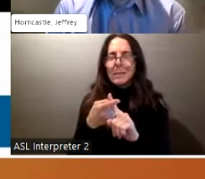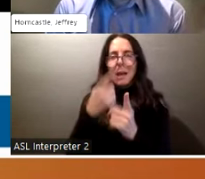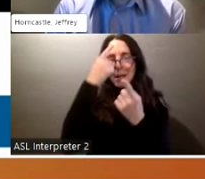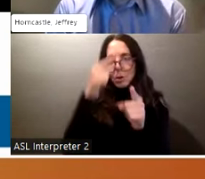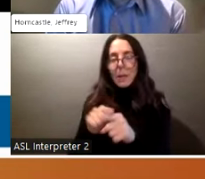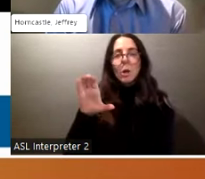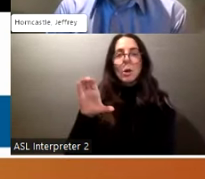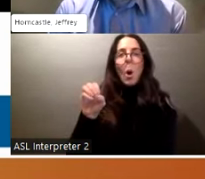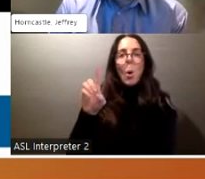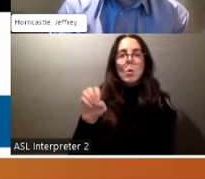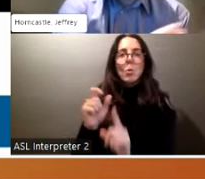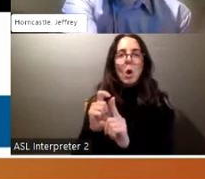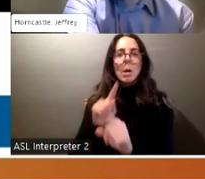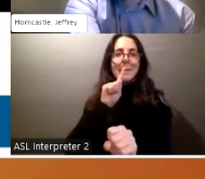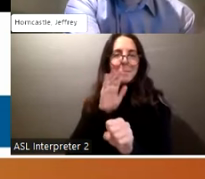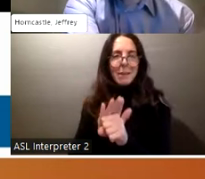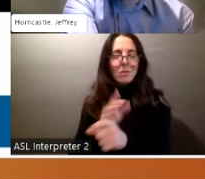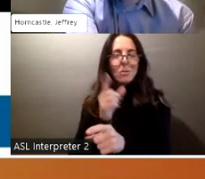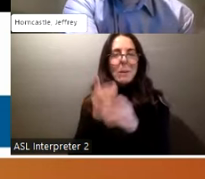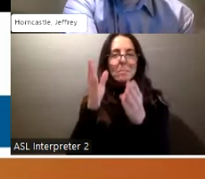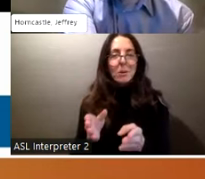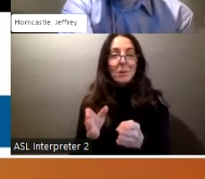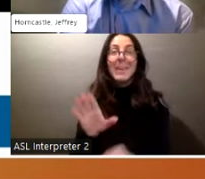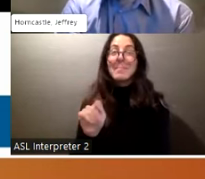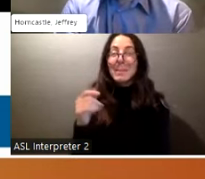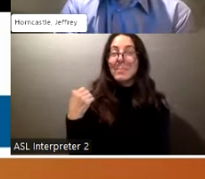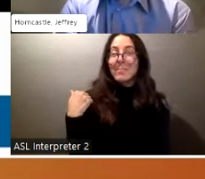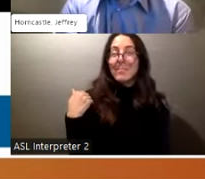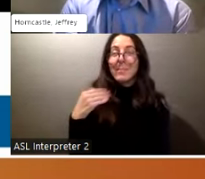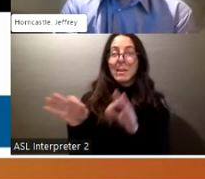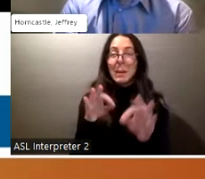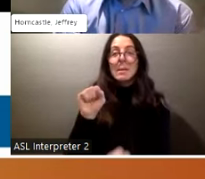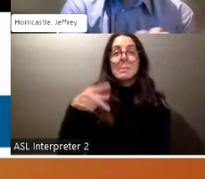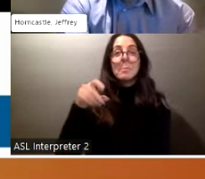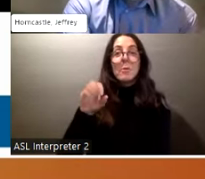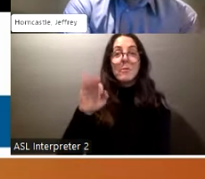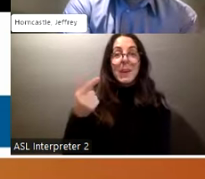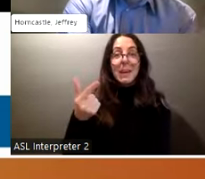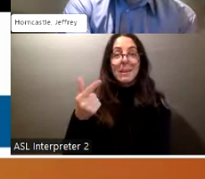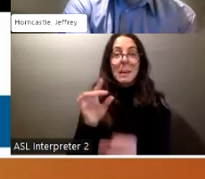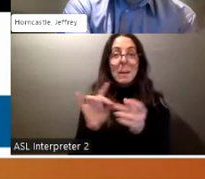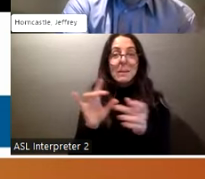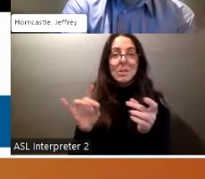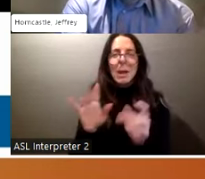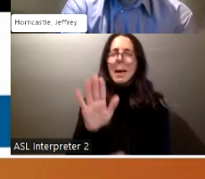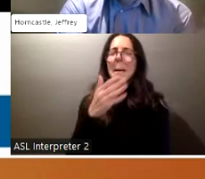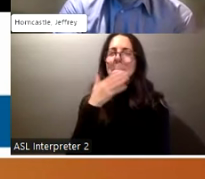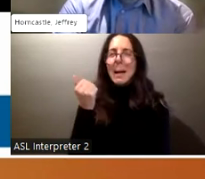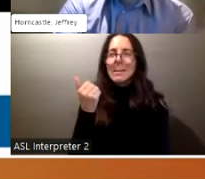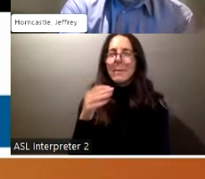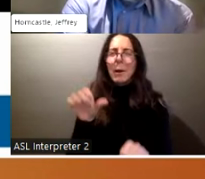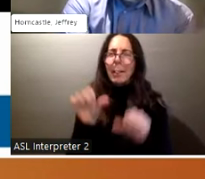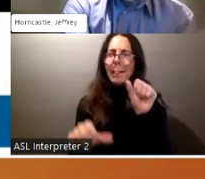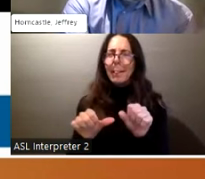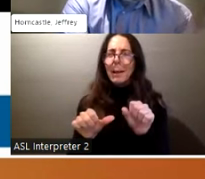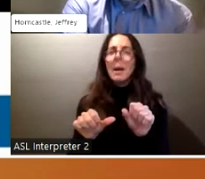way, again, is going back to that spoofing messaging, right? always better to let the person know you're going to call them back. If you